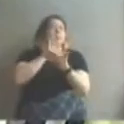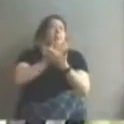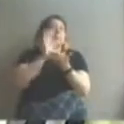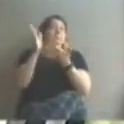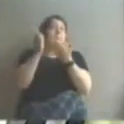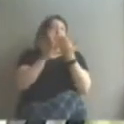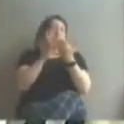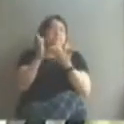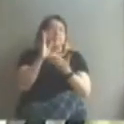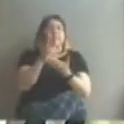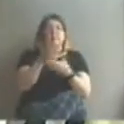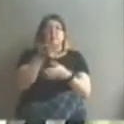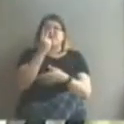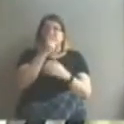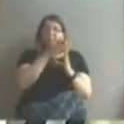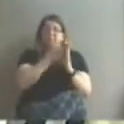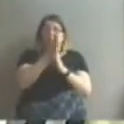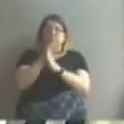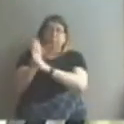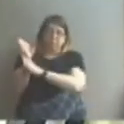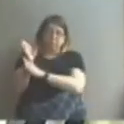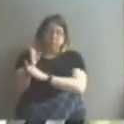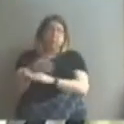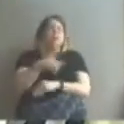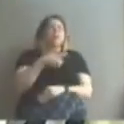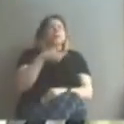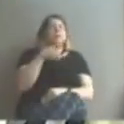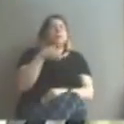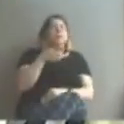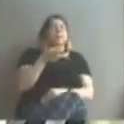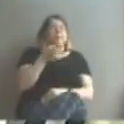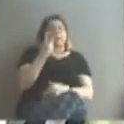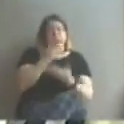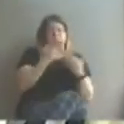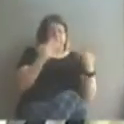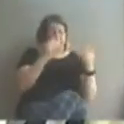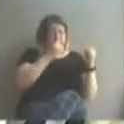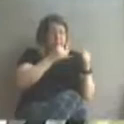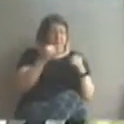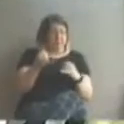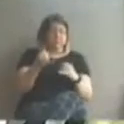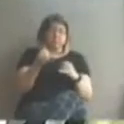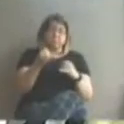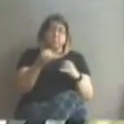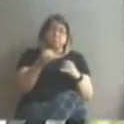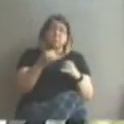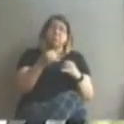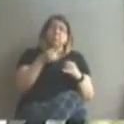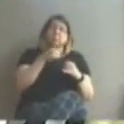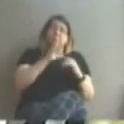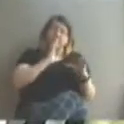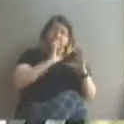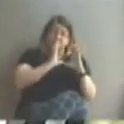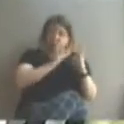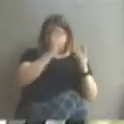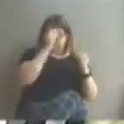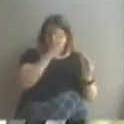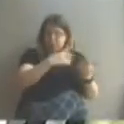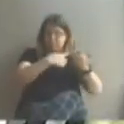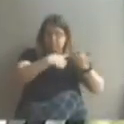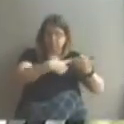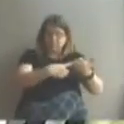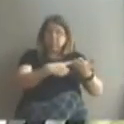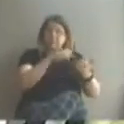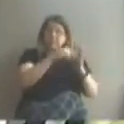services was twofold. So you highlighted two things. Are the individuals who are highlighted, are they communicated with? Is